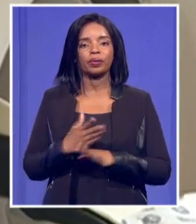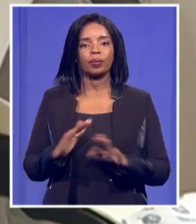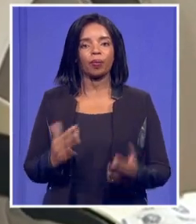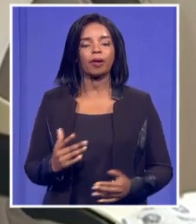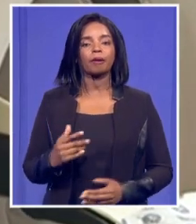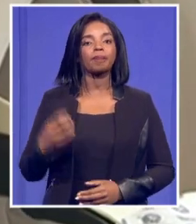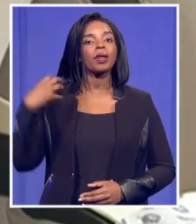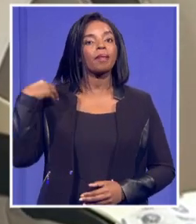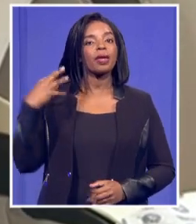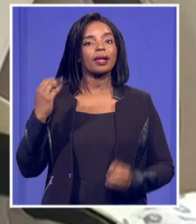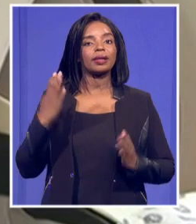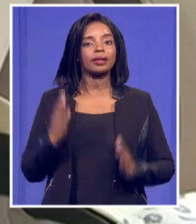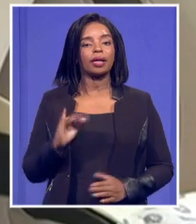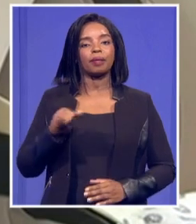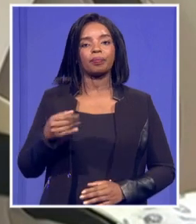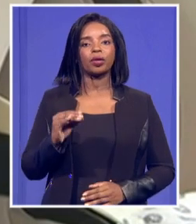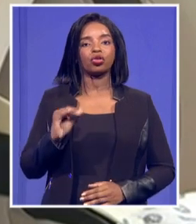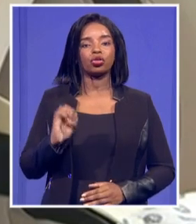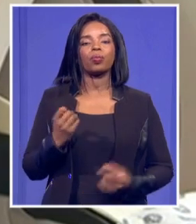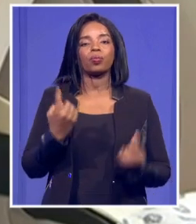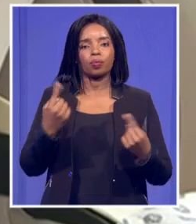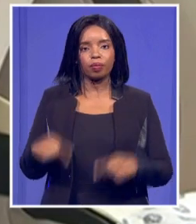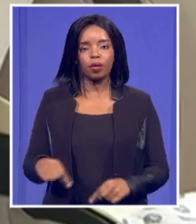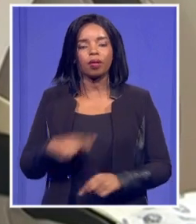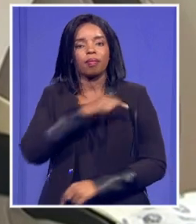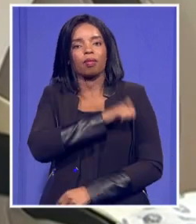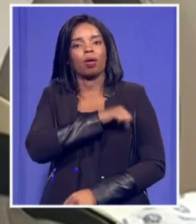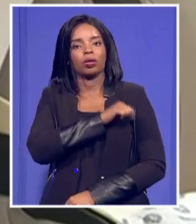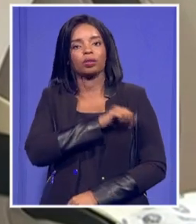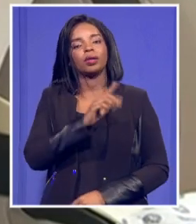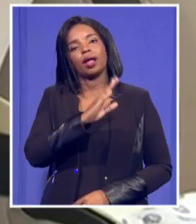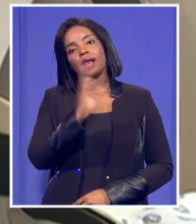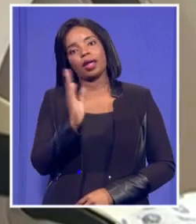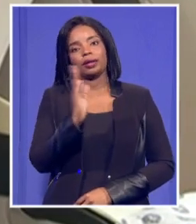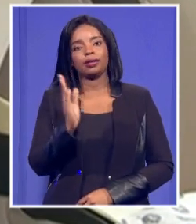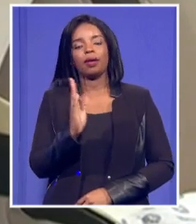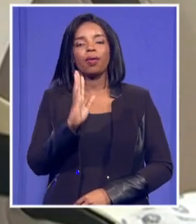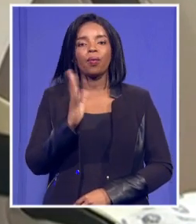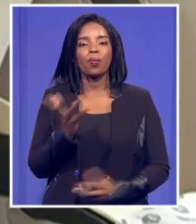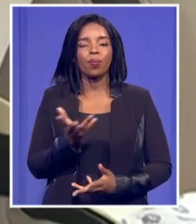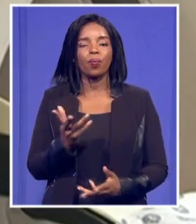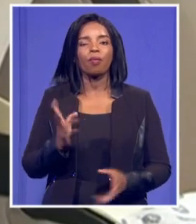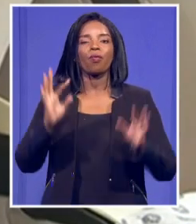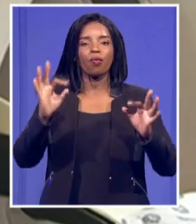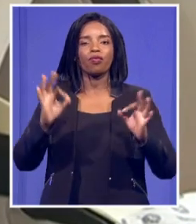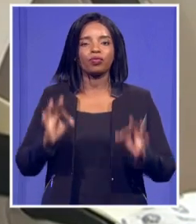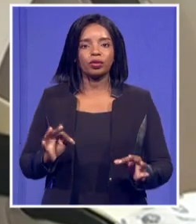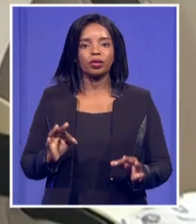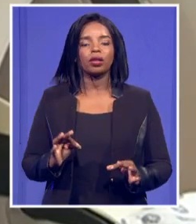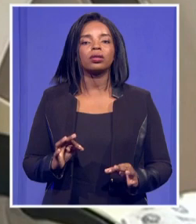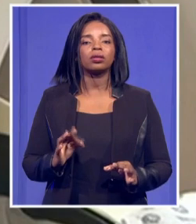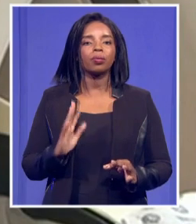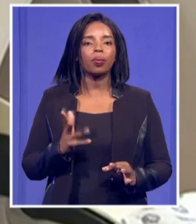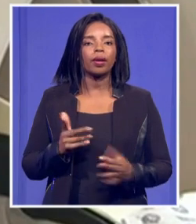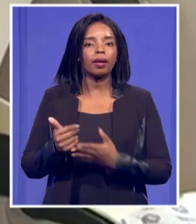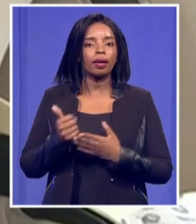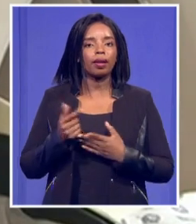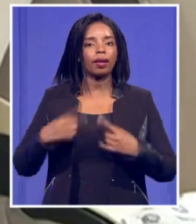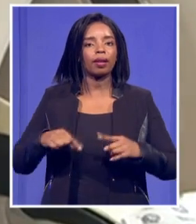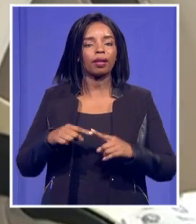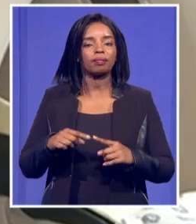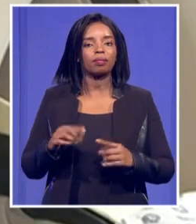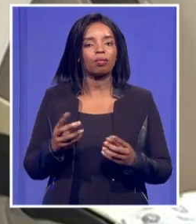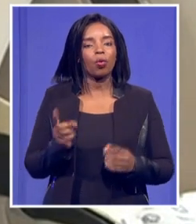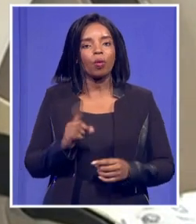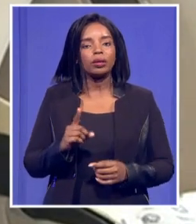later today, where he will be officially handing over this machine and another called a mammogram that helps with early detection of